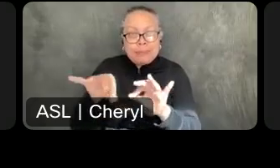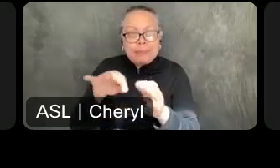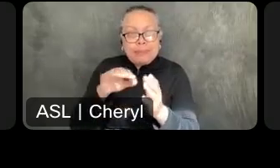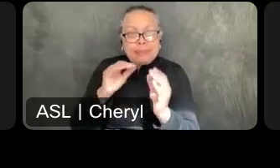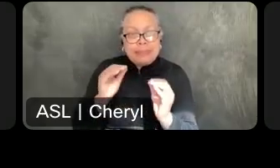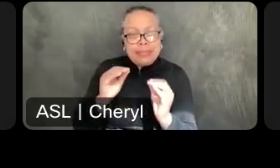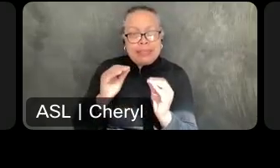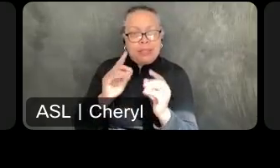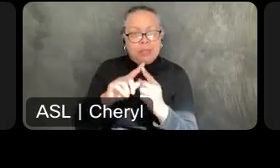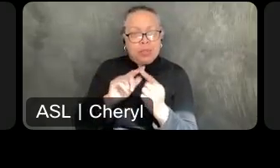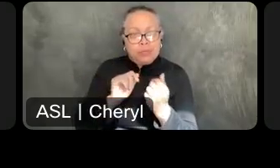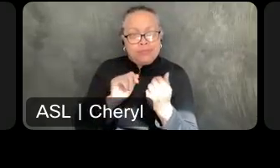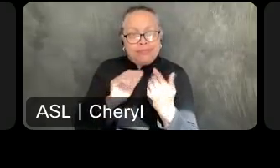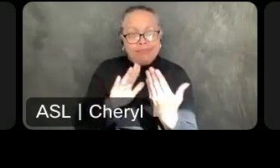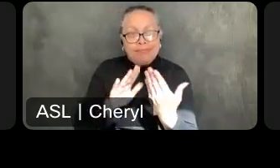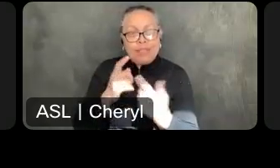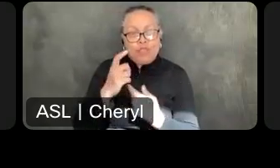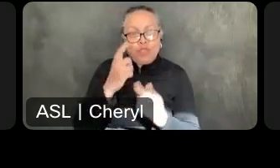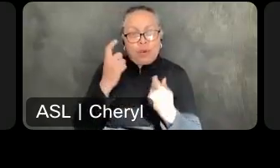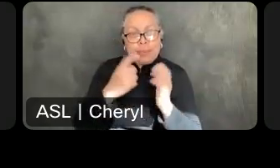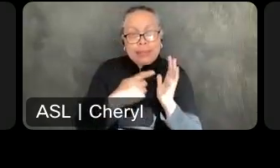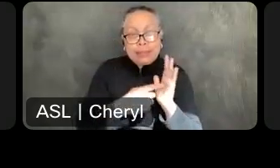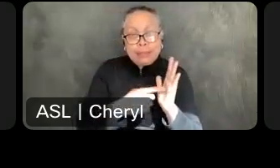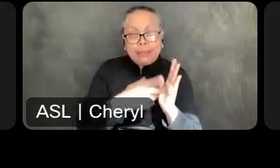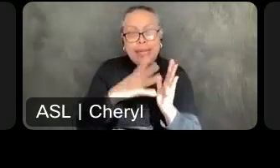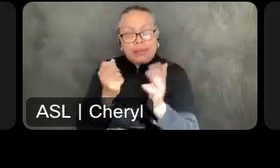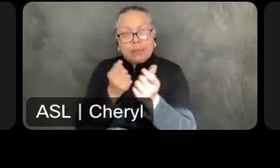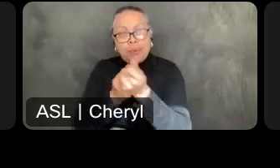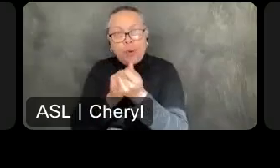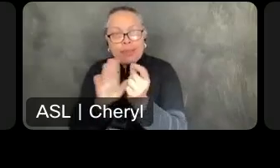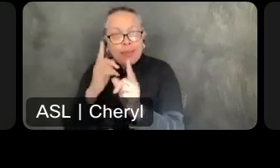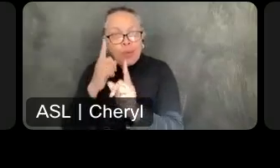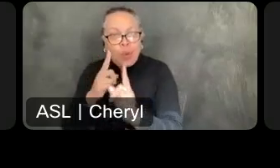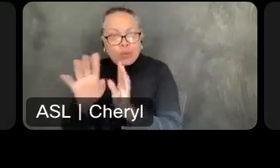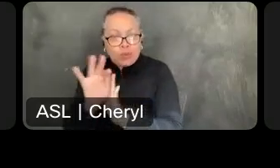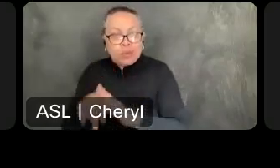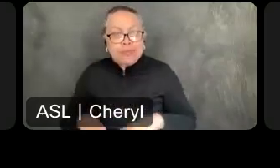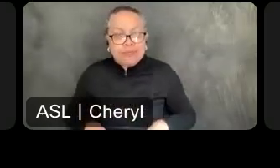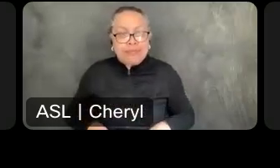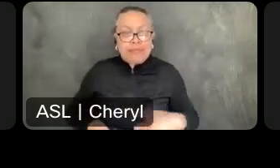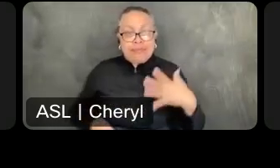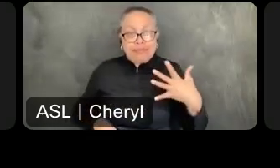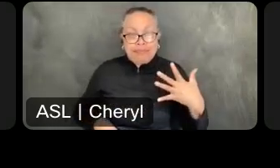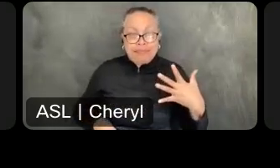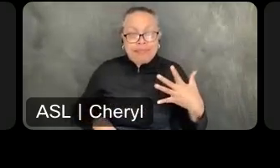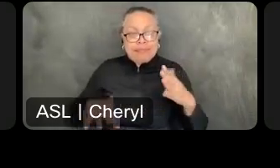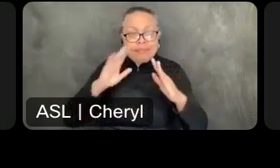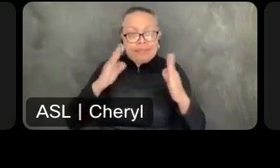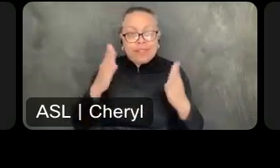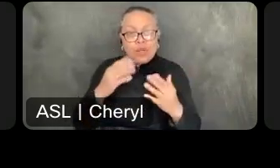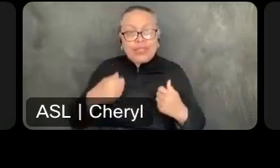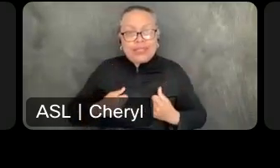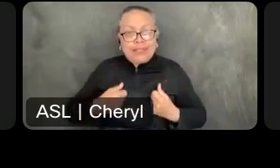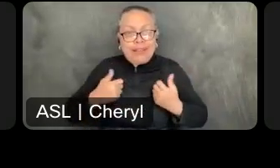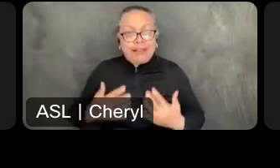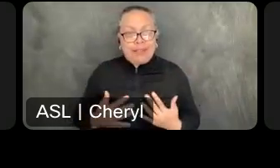and support their self-defined goals. And finally, fifth, a focus on survivor strengths as